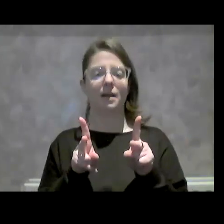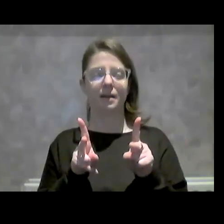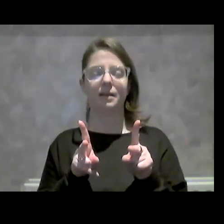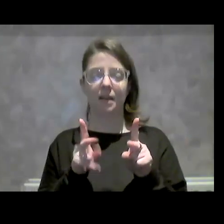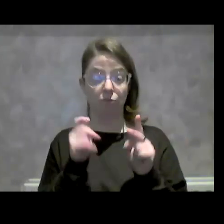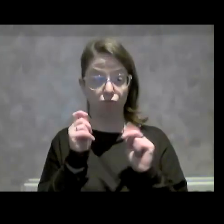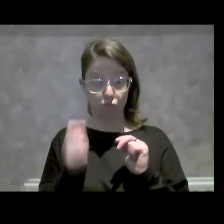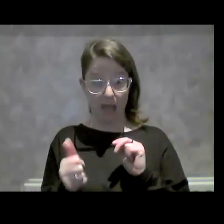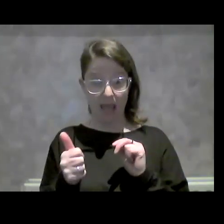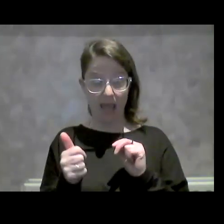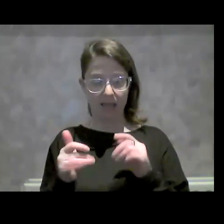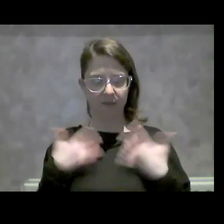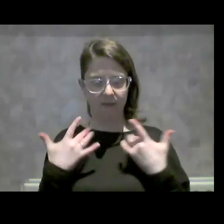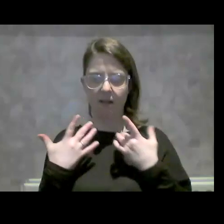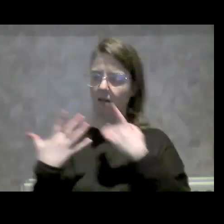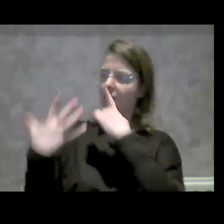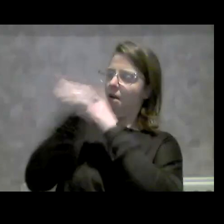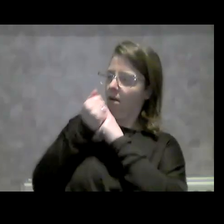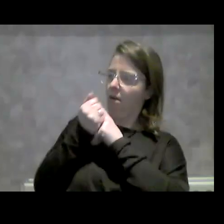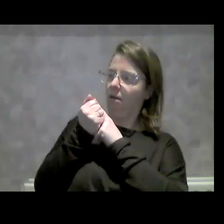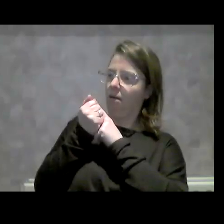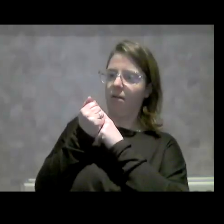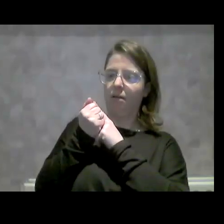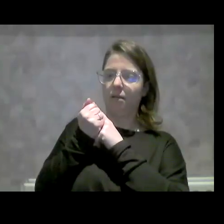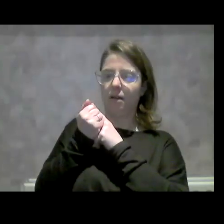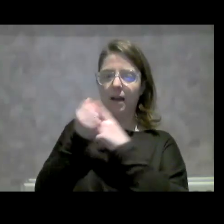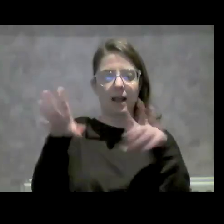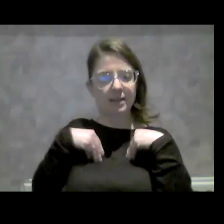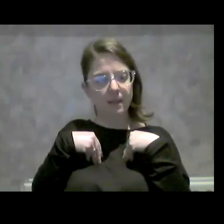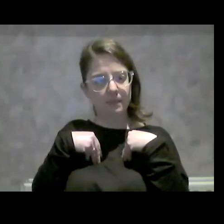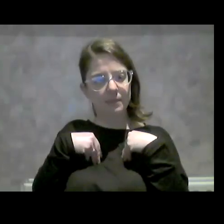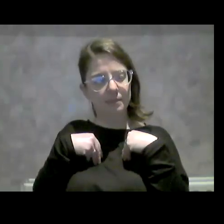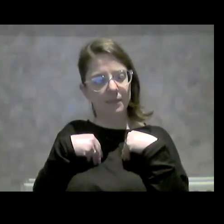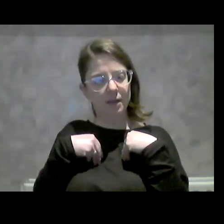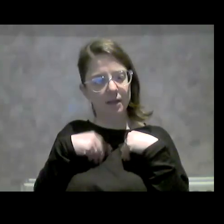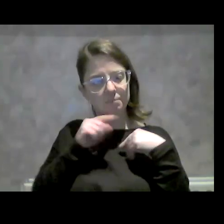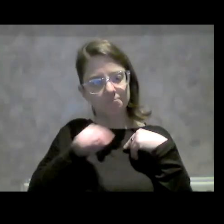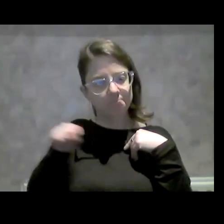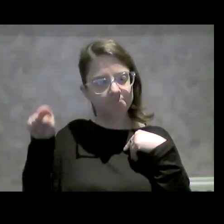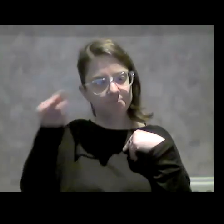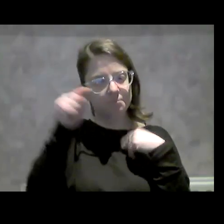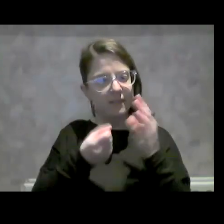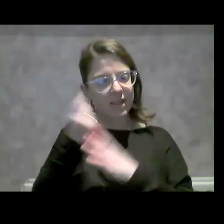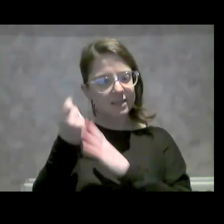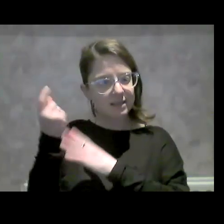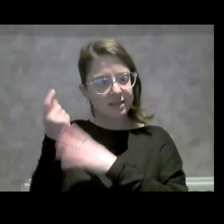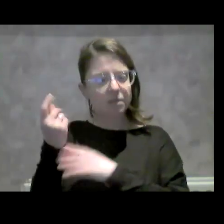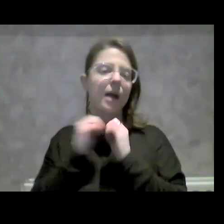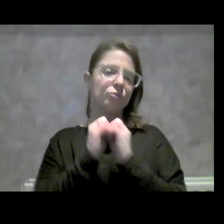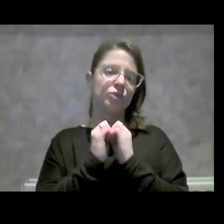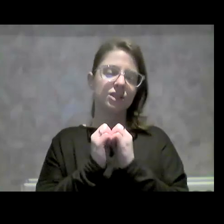very rare to kind of feel seen and heard at events, and so yeah, I really appreciate everyone